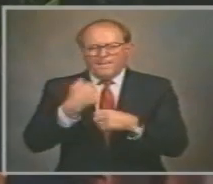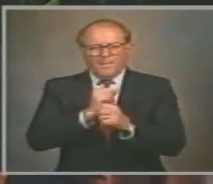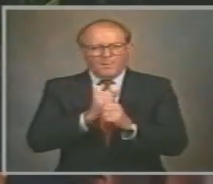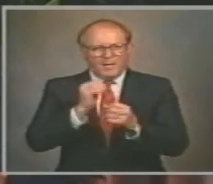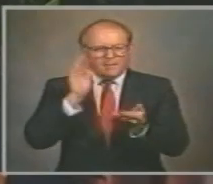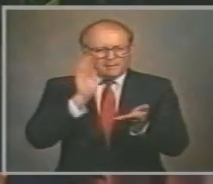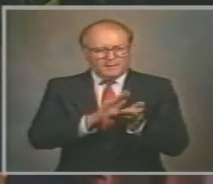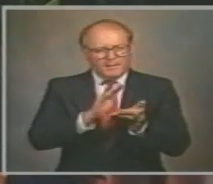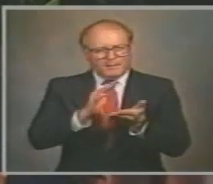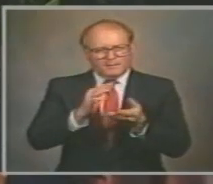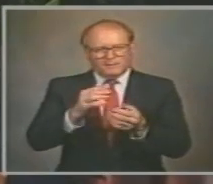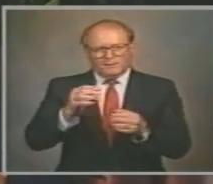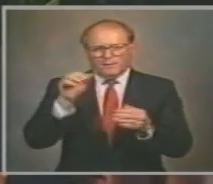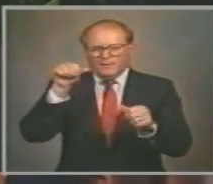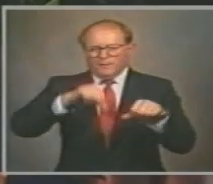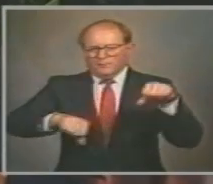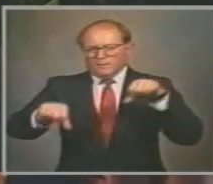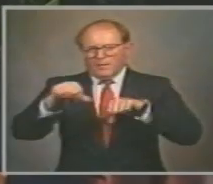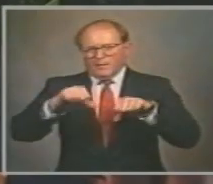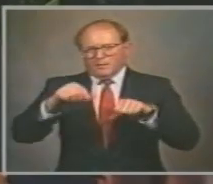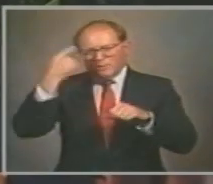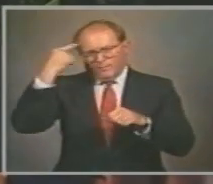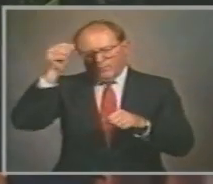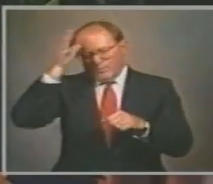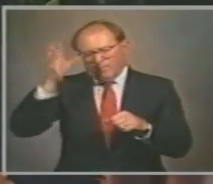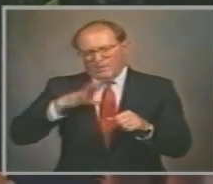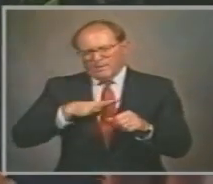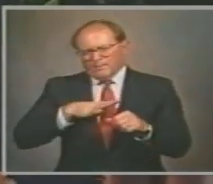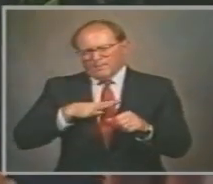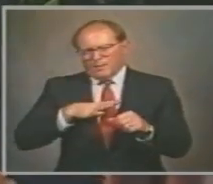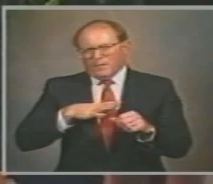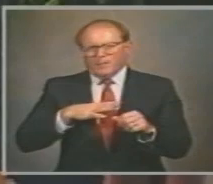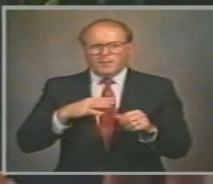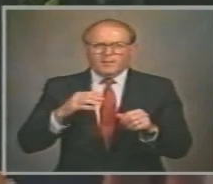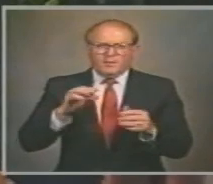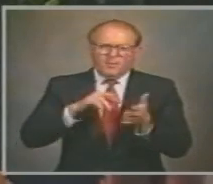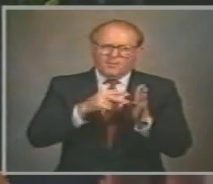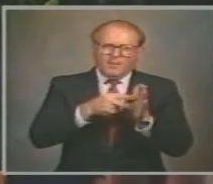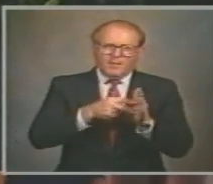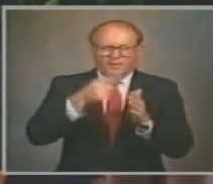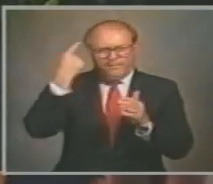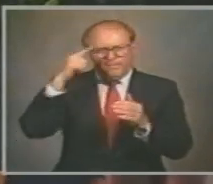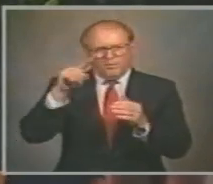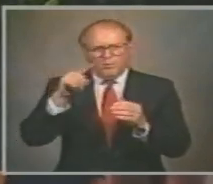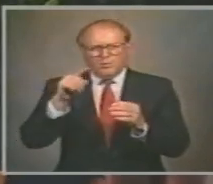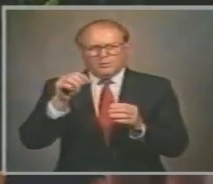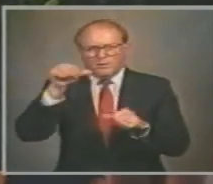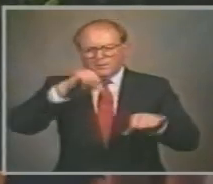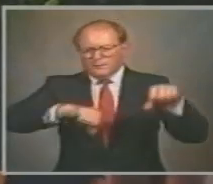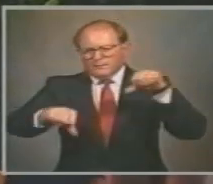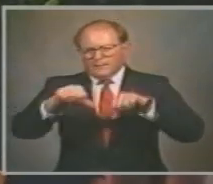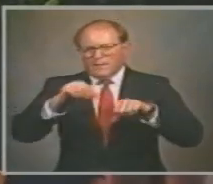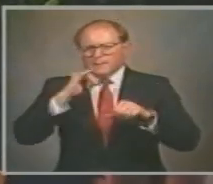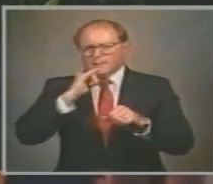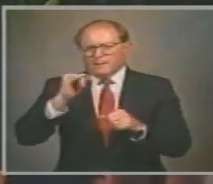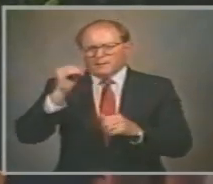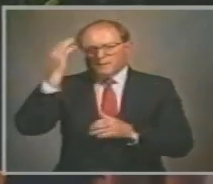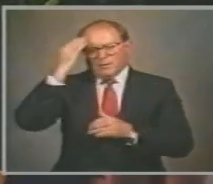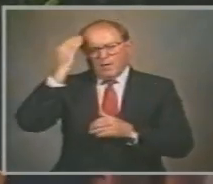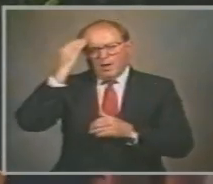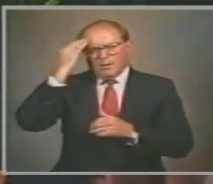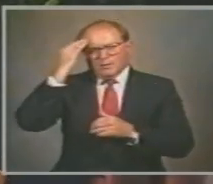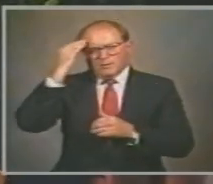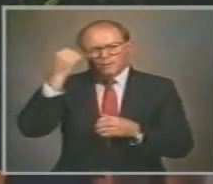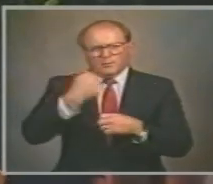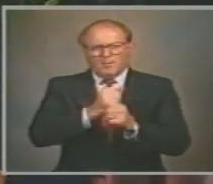better living for the human race in the least. The broad definition of science, or scientific, is knowledge,